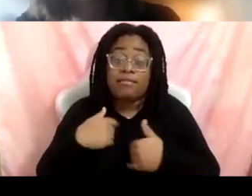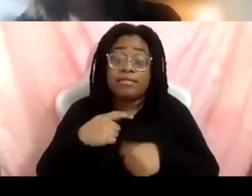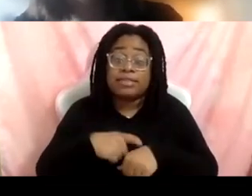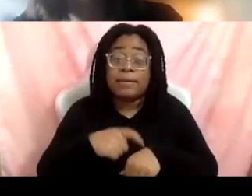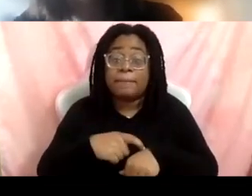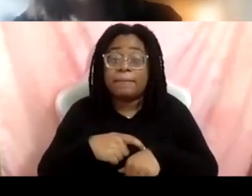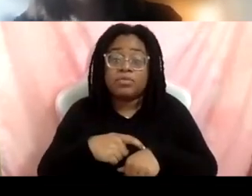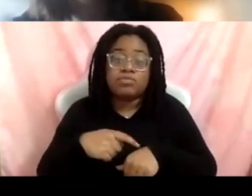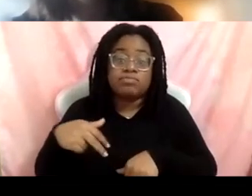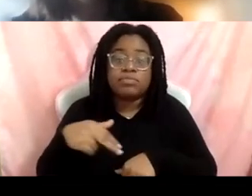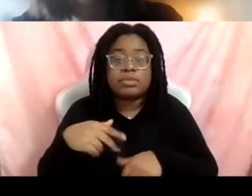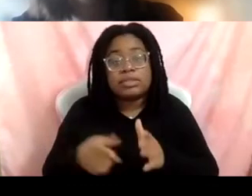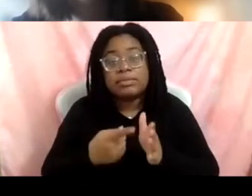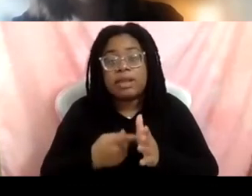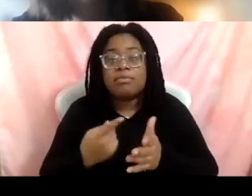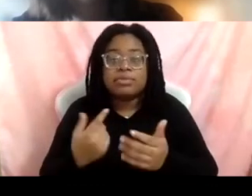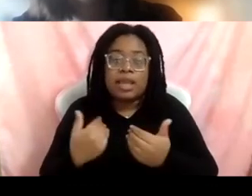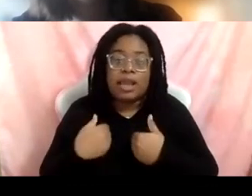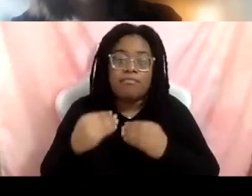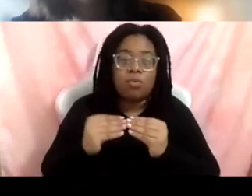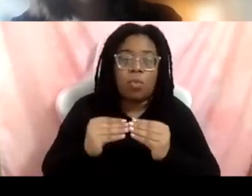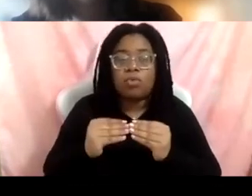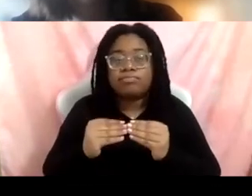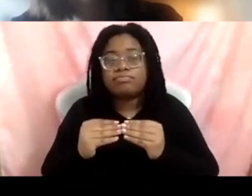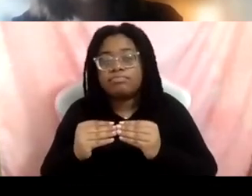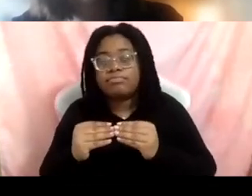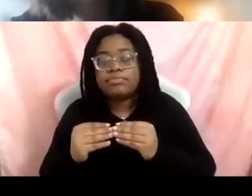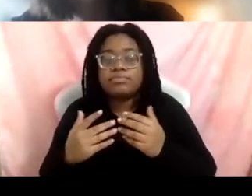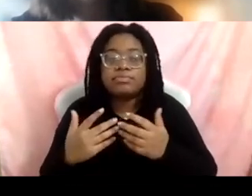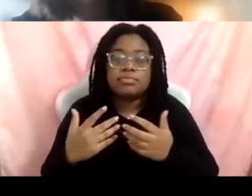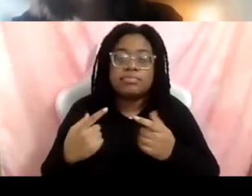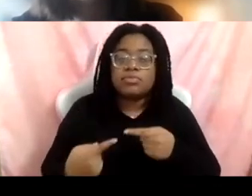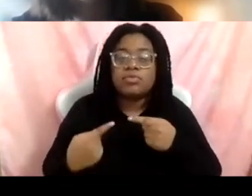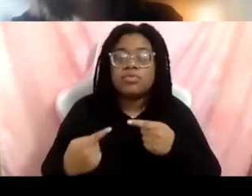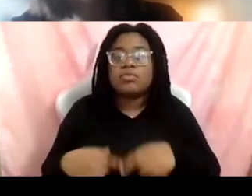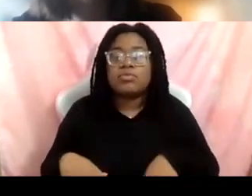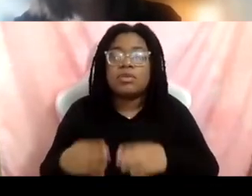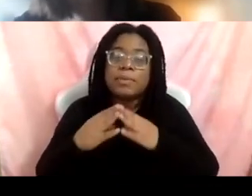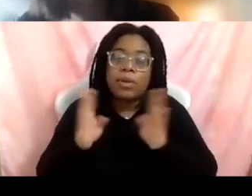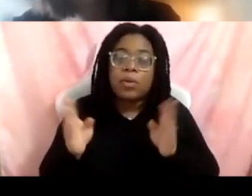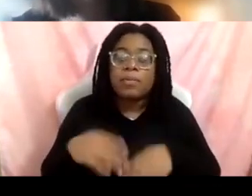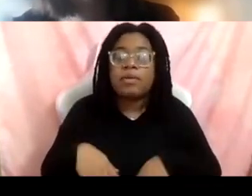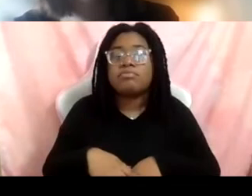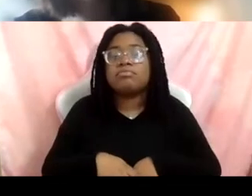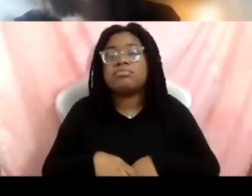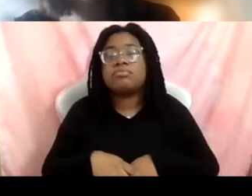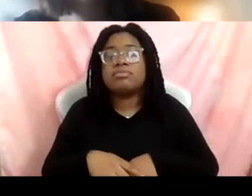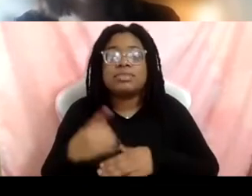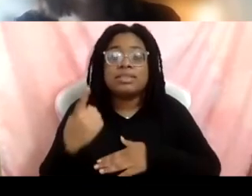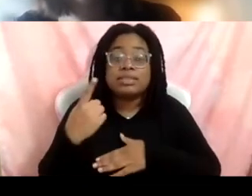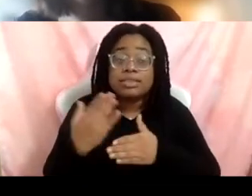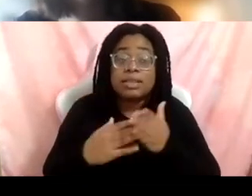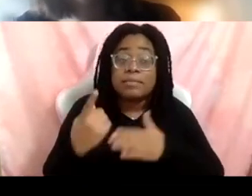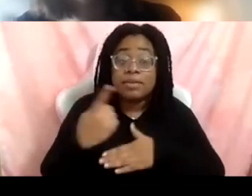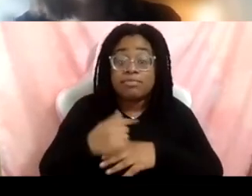Some days I have more than others. So it's kind of just being open to going with the flow. Some days you can do certain things, some days you